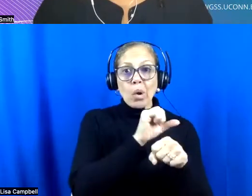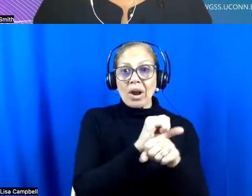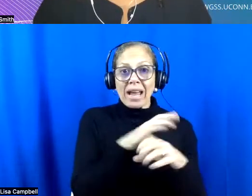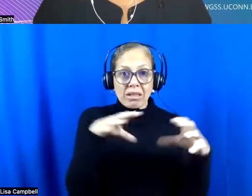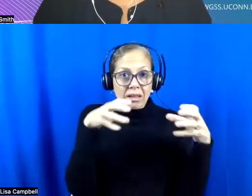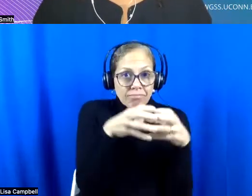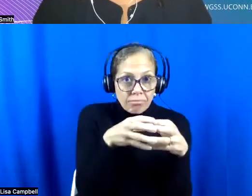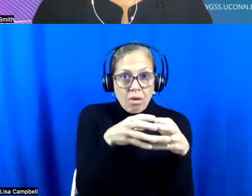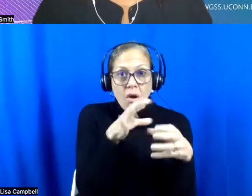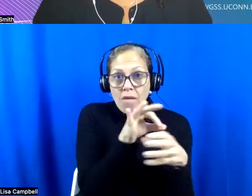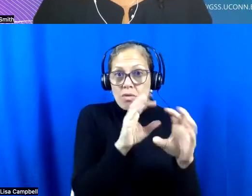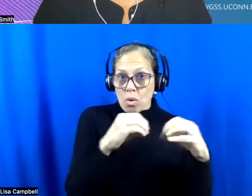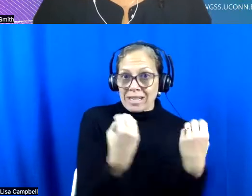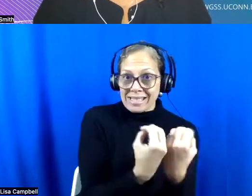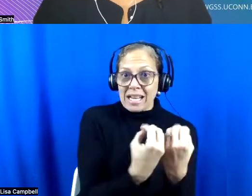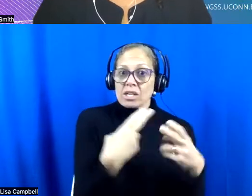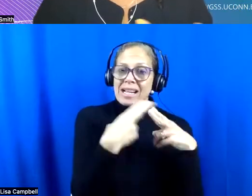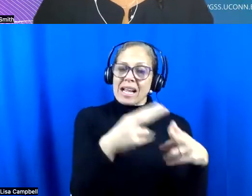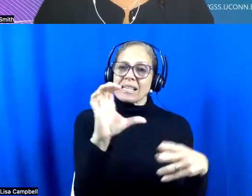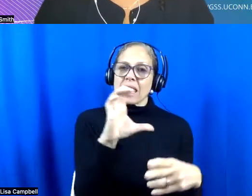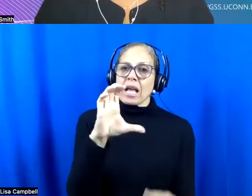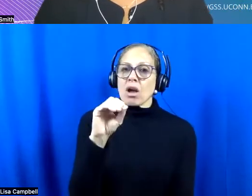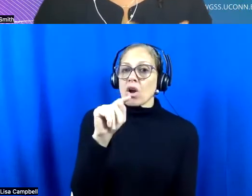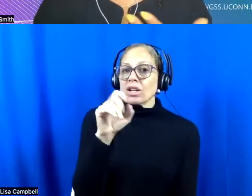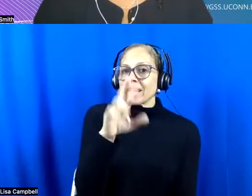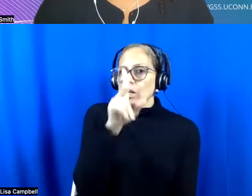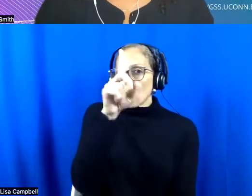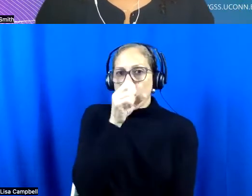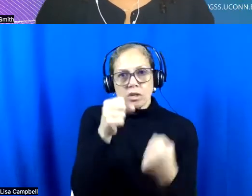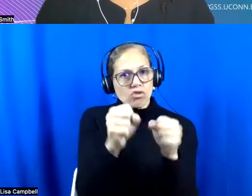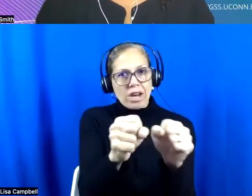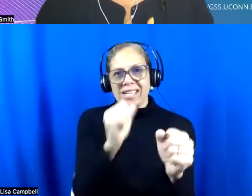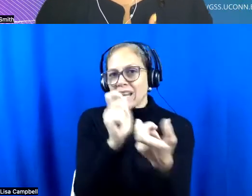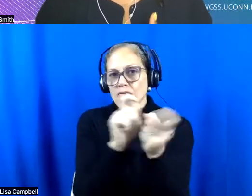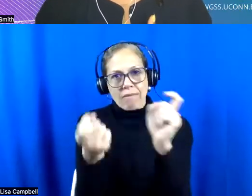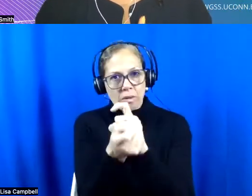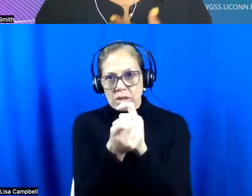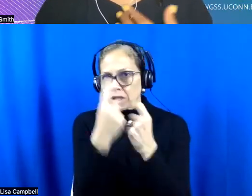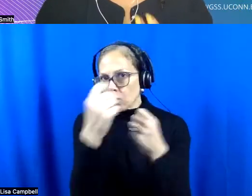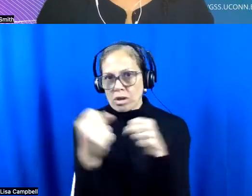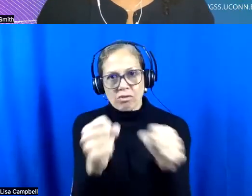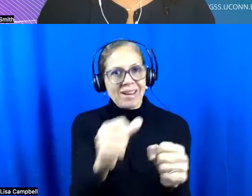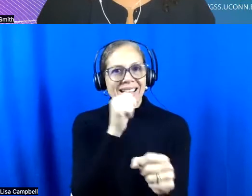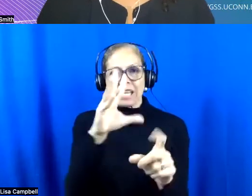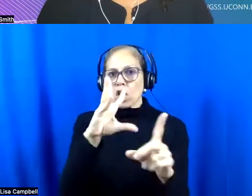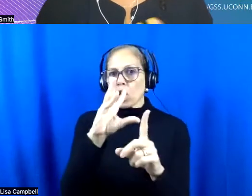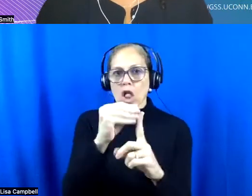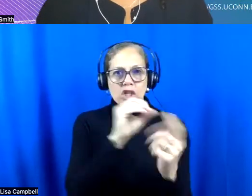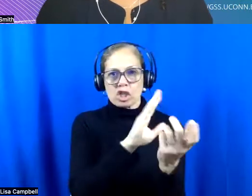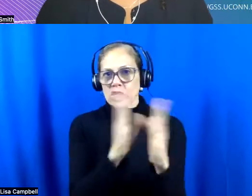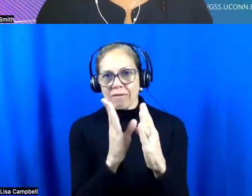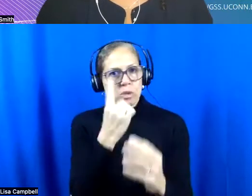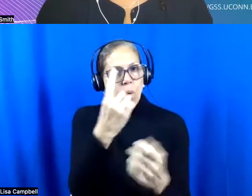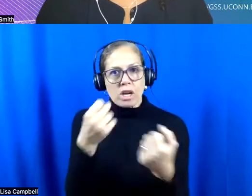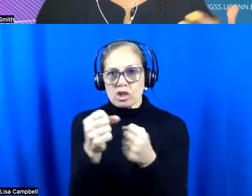organization, which I will name as a container. It's only one strategy. It's not the revolution. It's not the culture shift. It is one